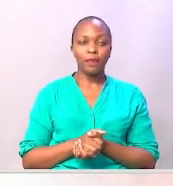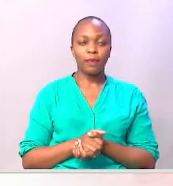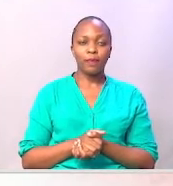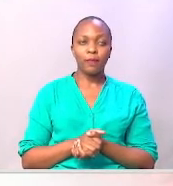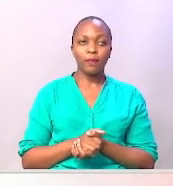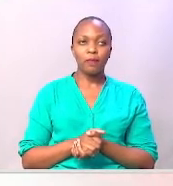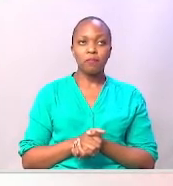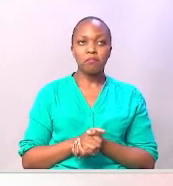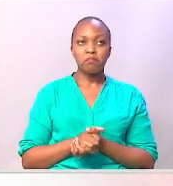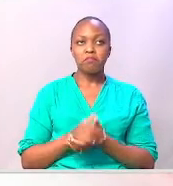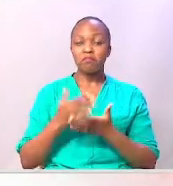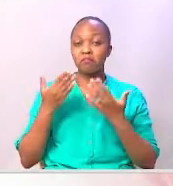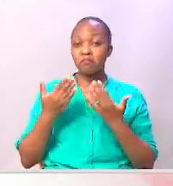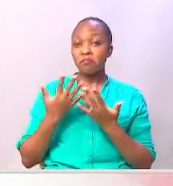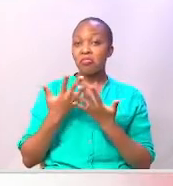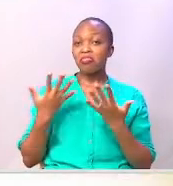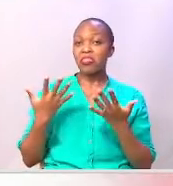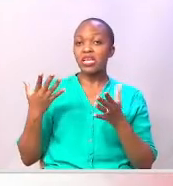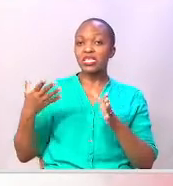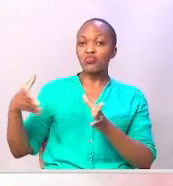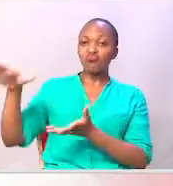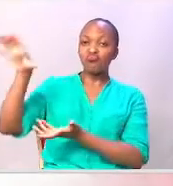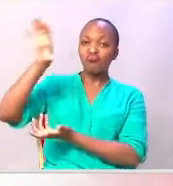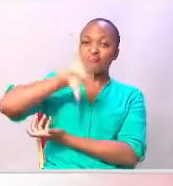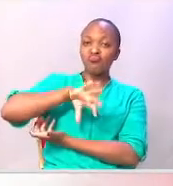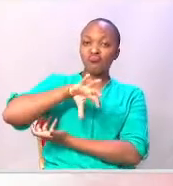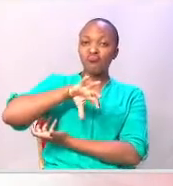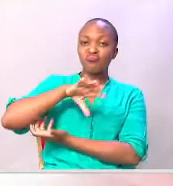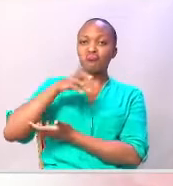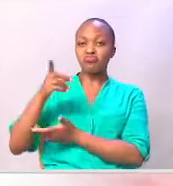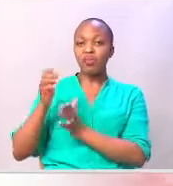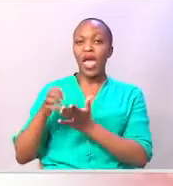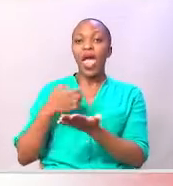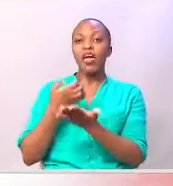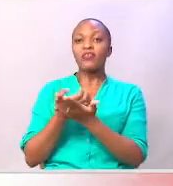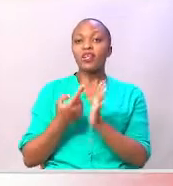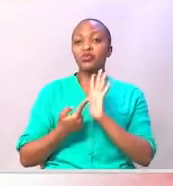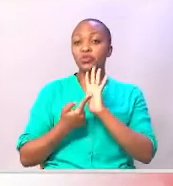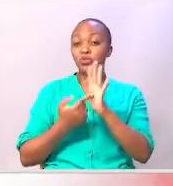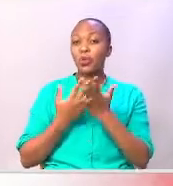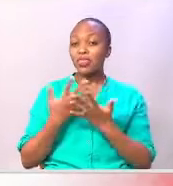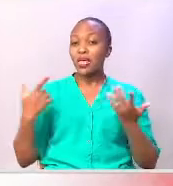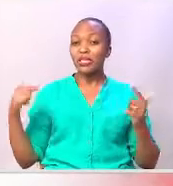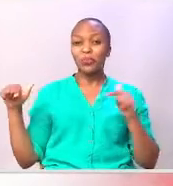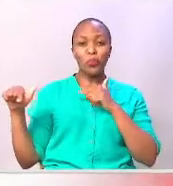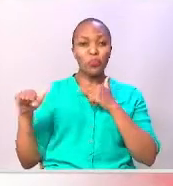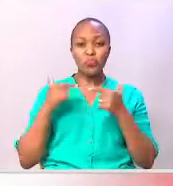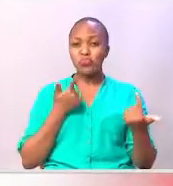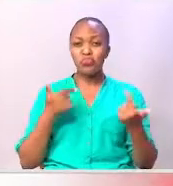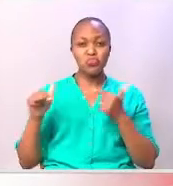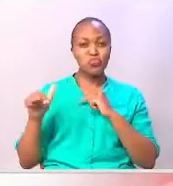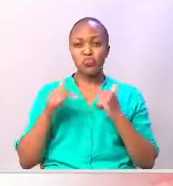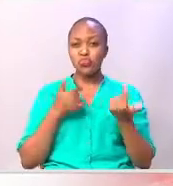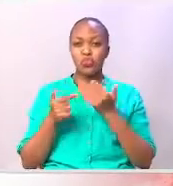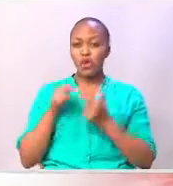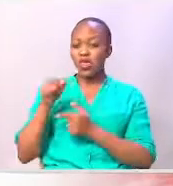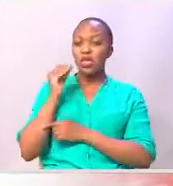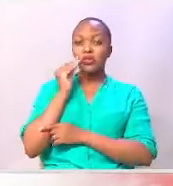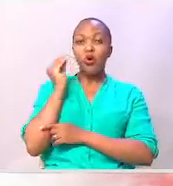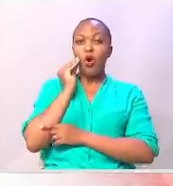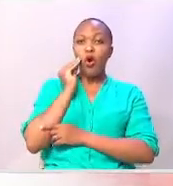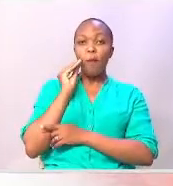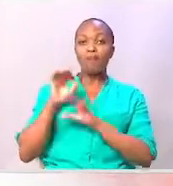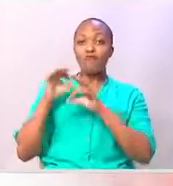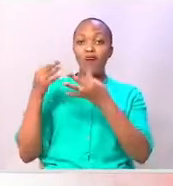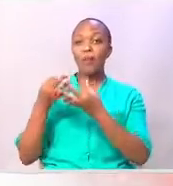Furniture turned upside down is perhaps evidence of a scuffle that ensued in this house that was once a home for a family of six.